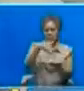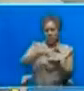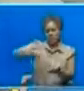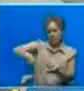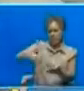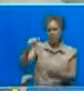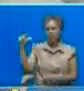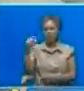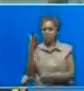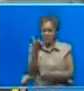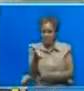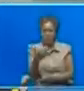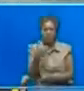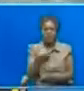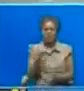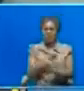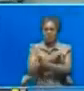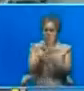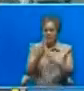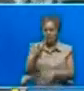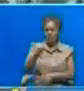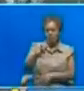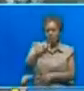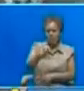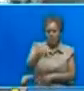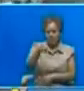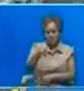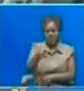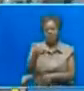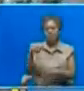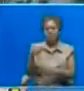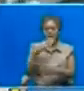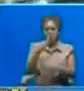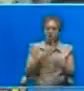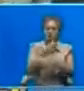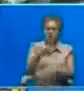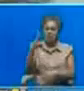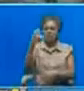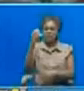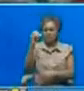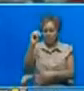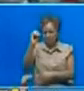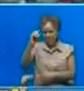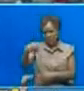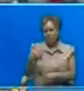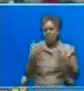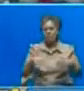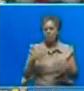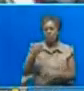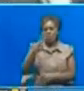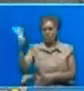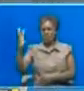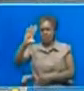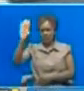Gabon, has so far managed to steer clear of the Ebola virus that has infected more than 20,000 people in Western Africa.